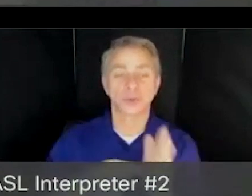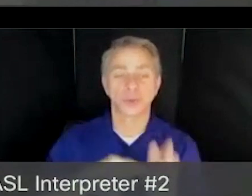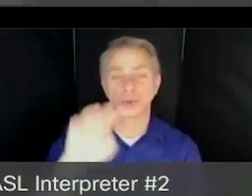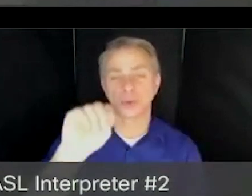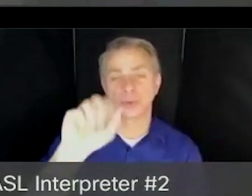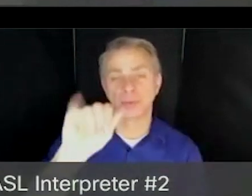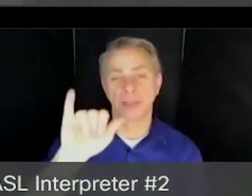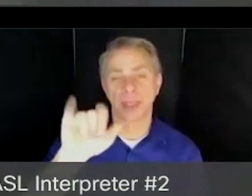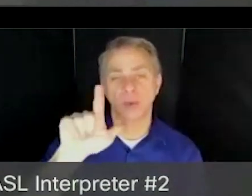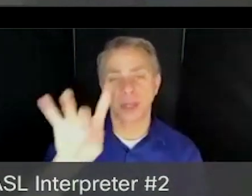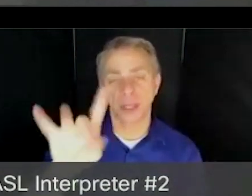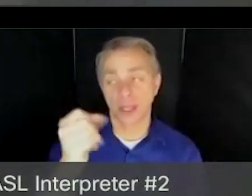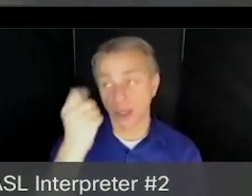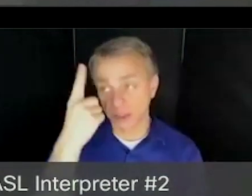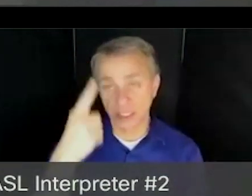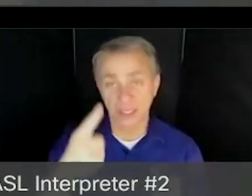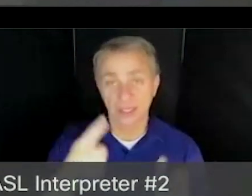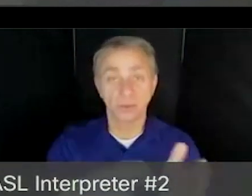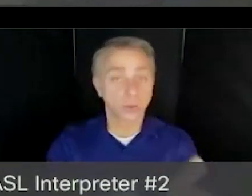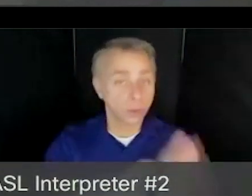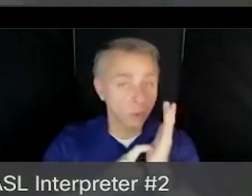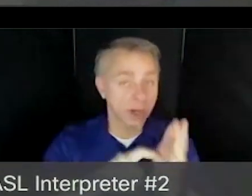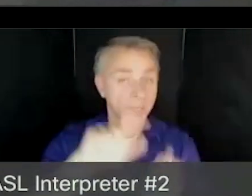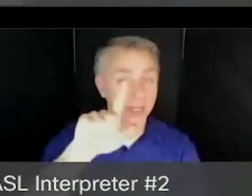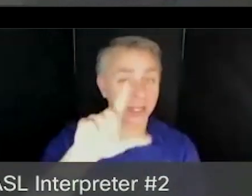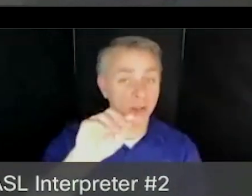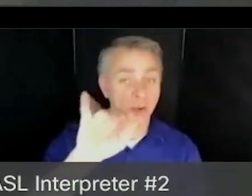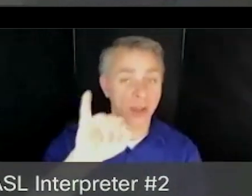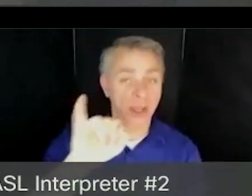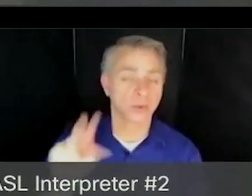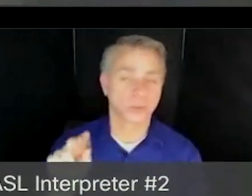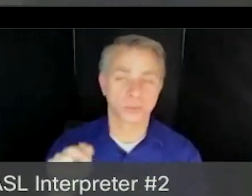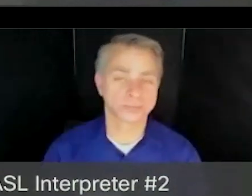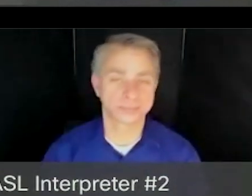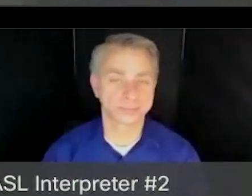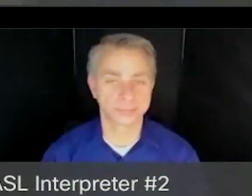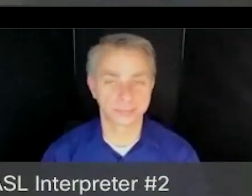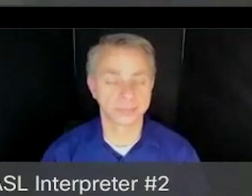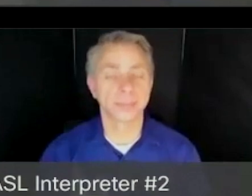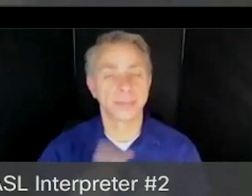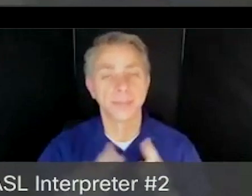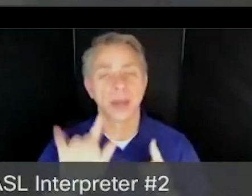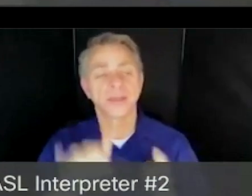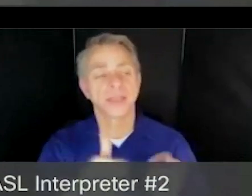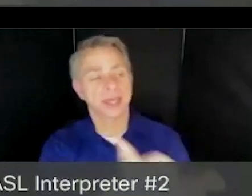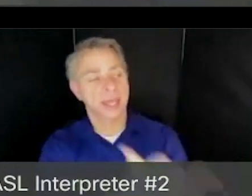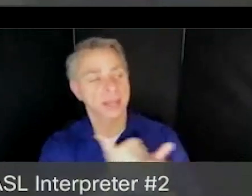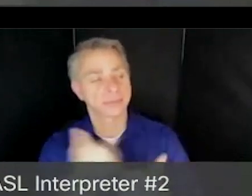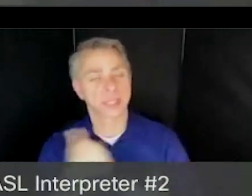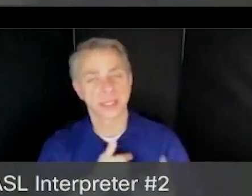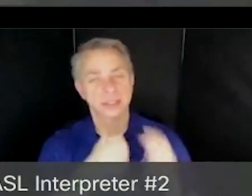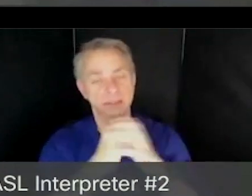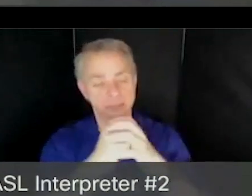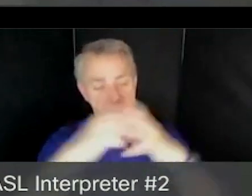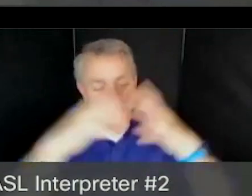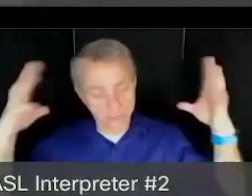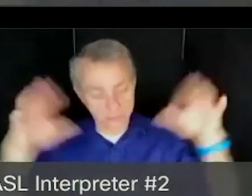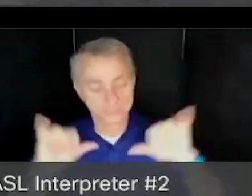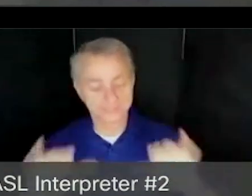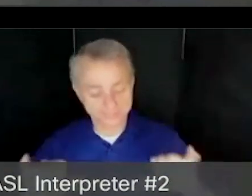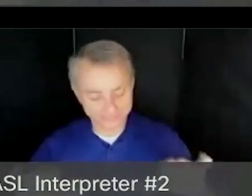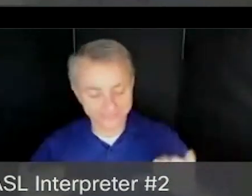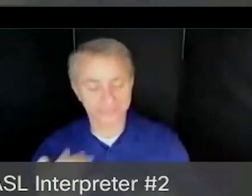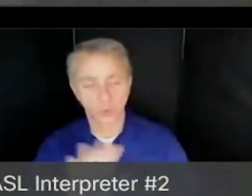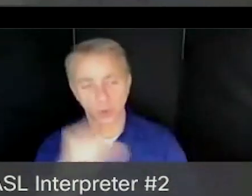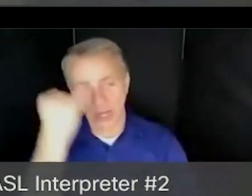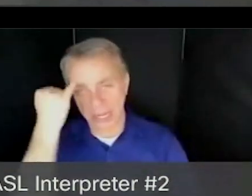in the submission process or the review process. It's helpful to us so that we can give advice to folks saying your idea fits